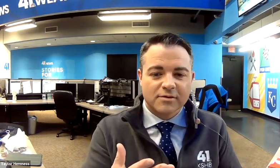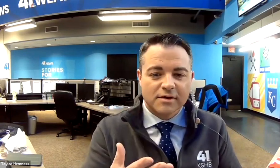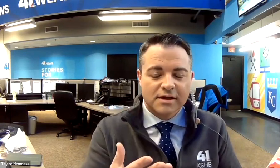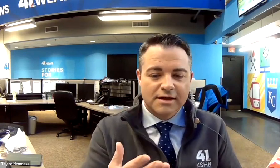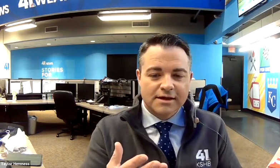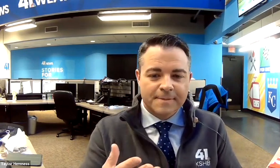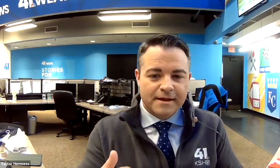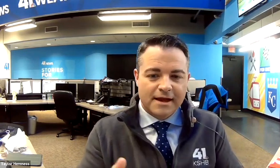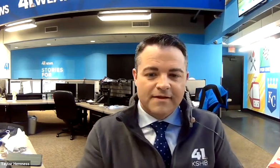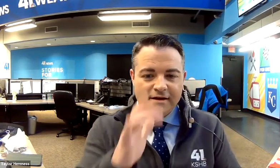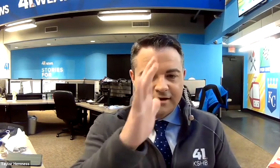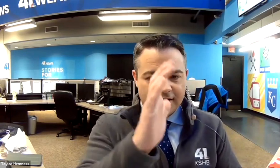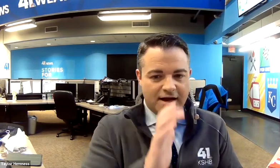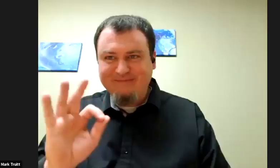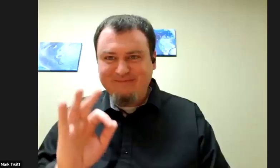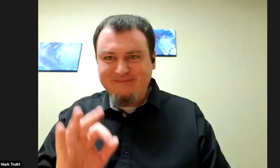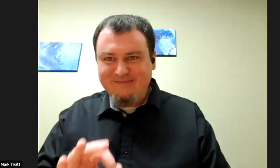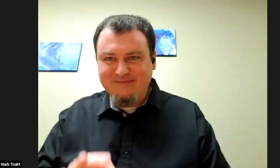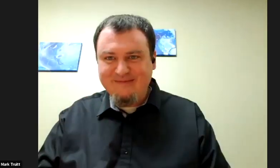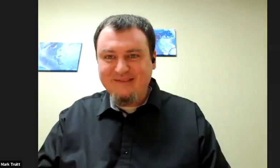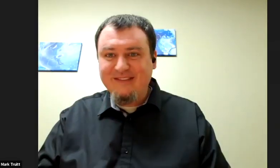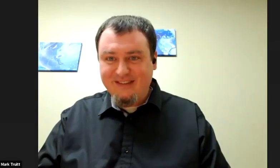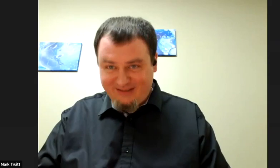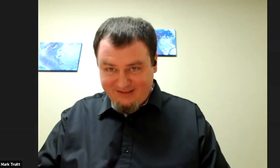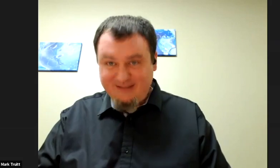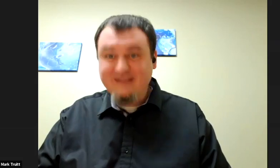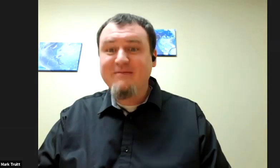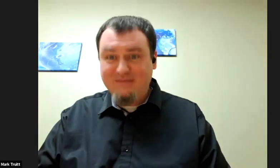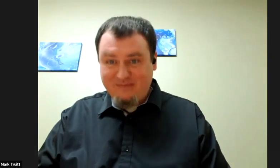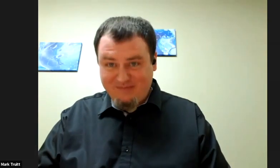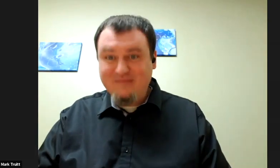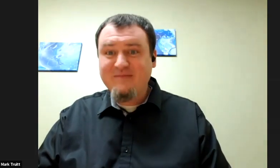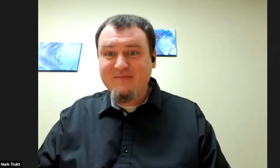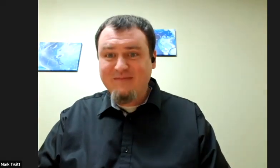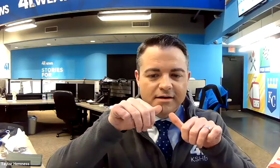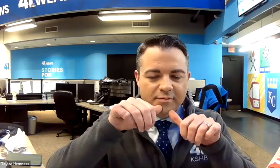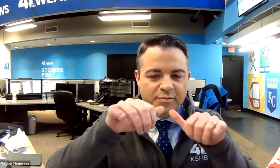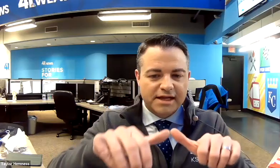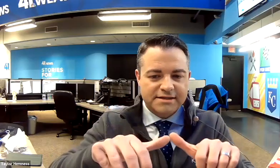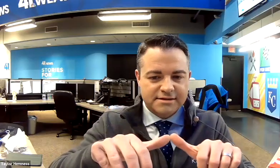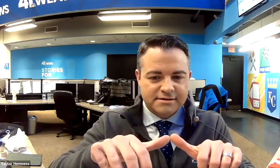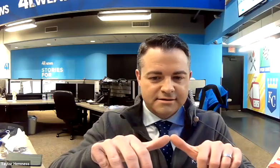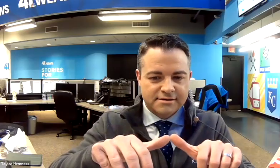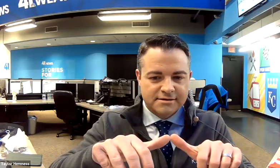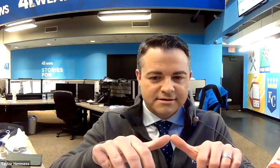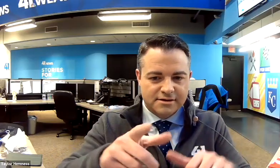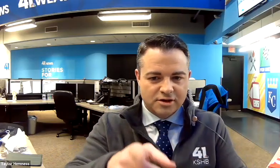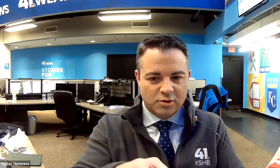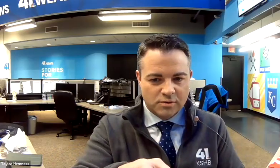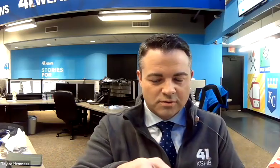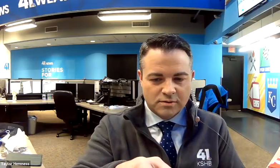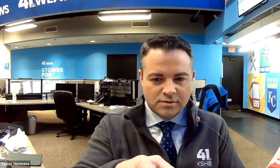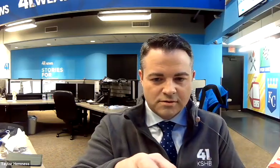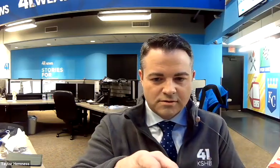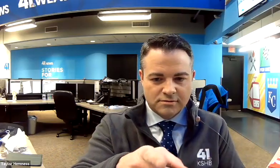thank you. And then perfect. God is here. And then bless